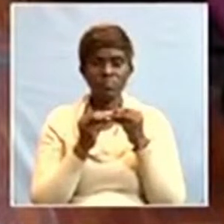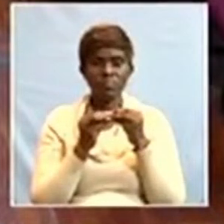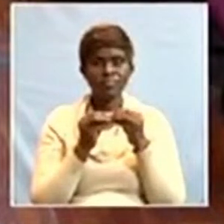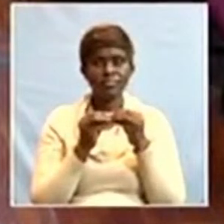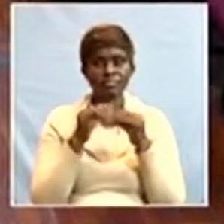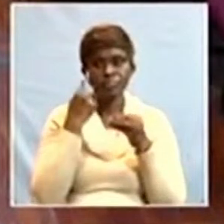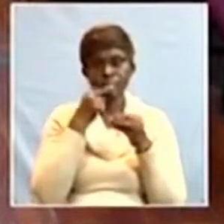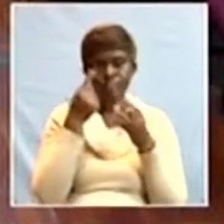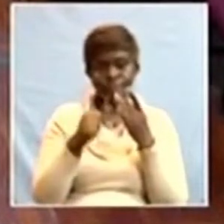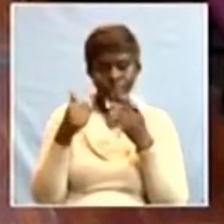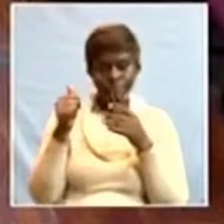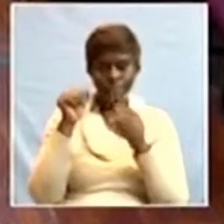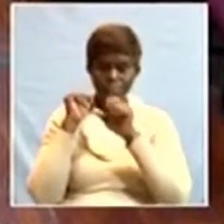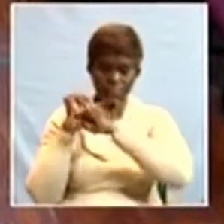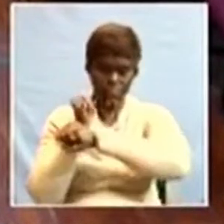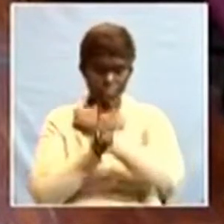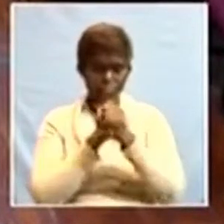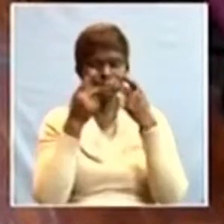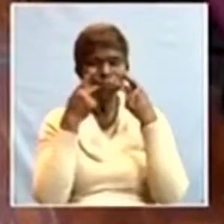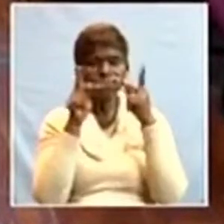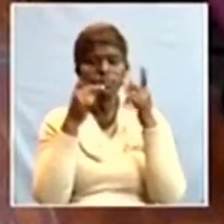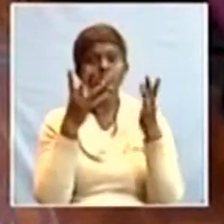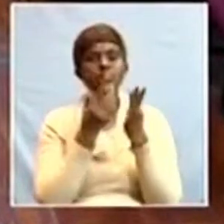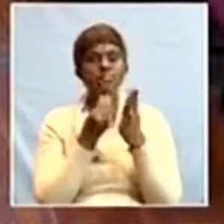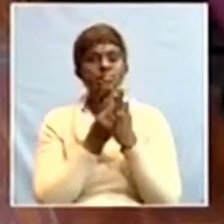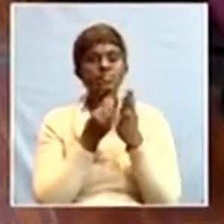those that protect the public funds.